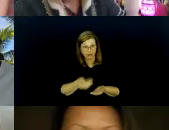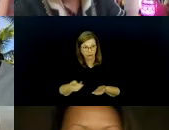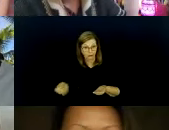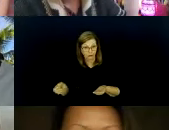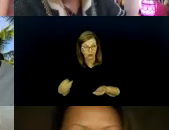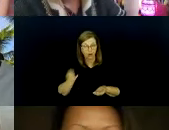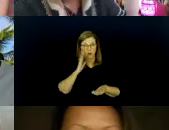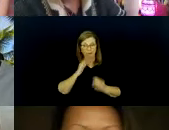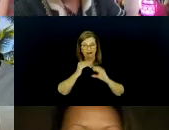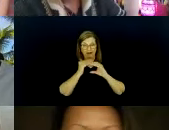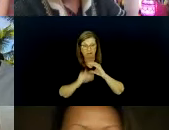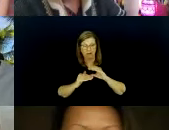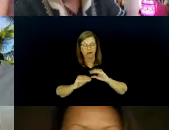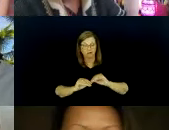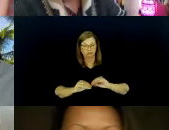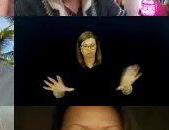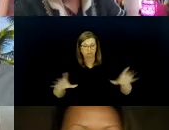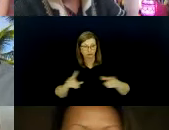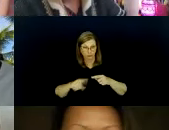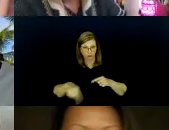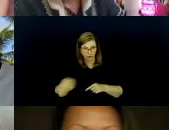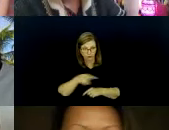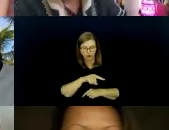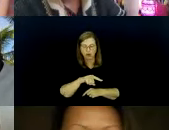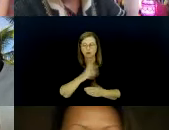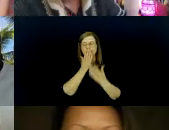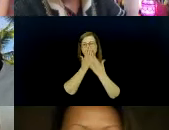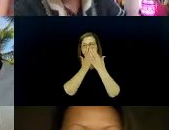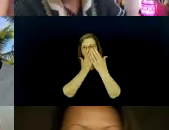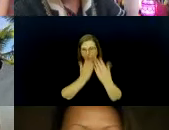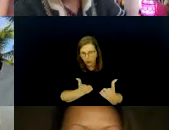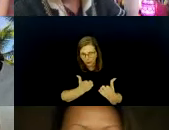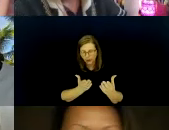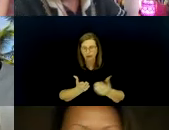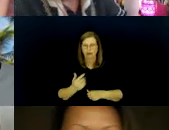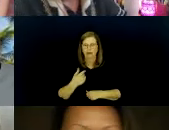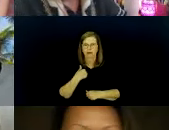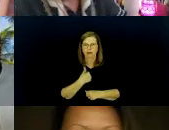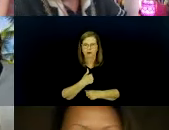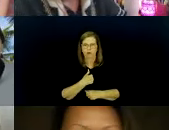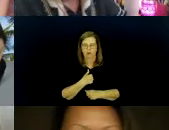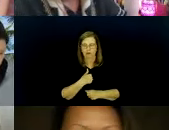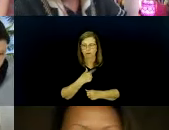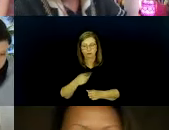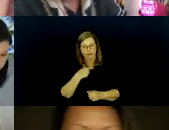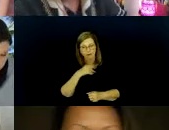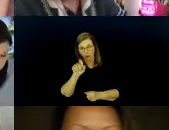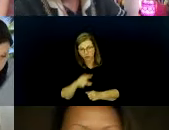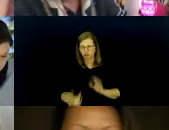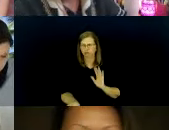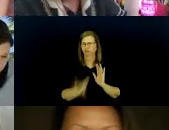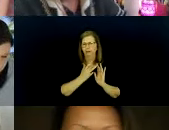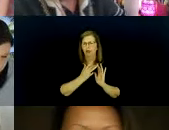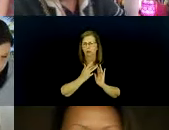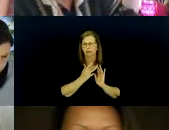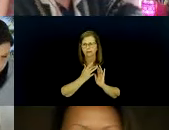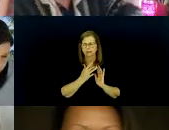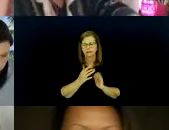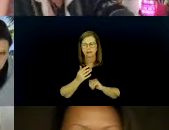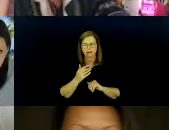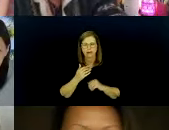be emailed out to you. So thank you all, and reach out to us if you have any questions, and have